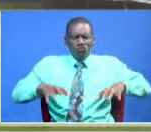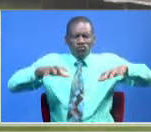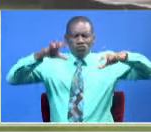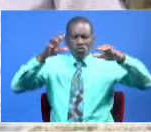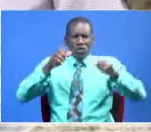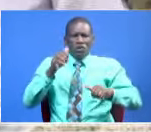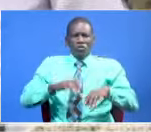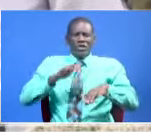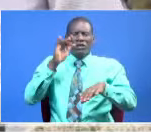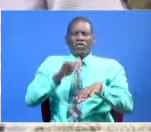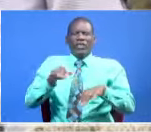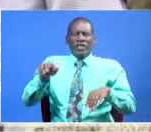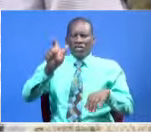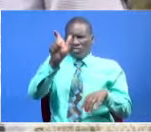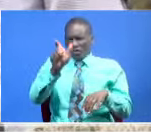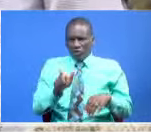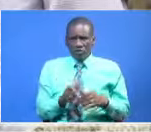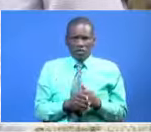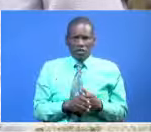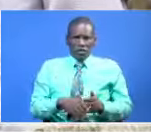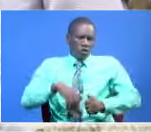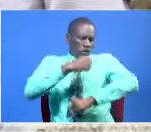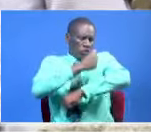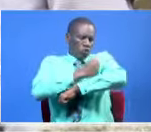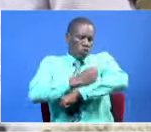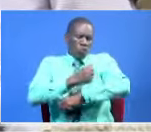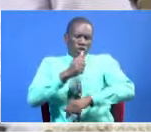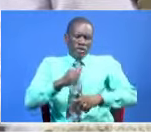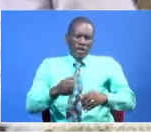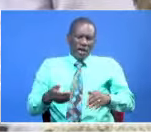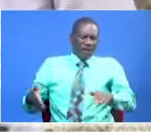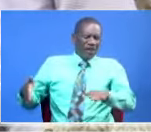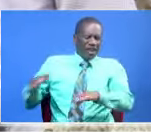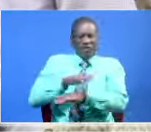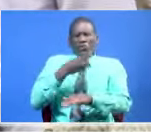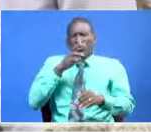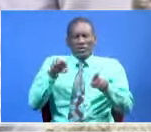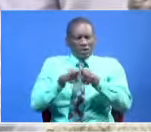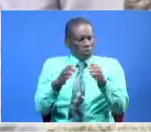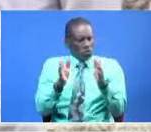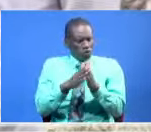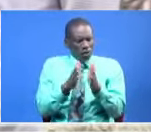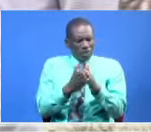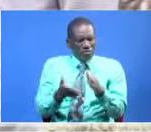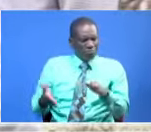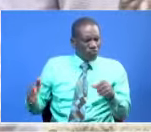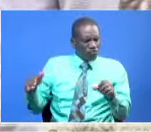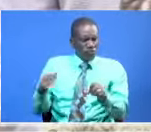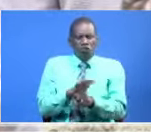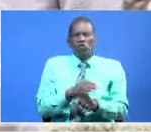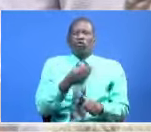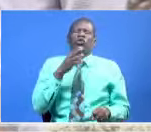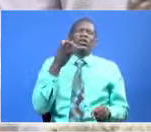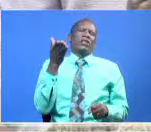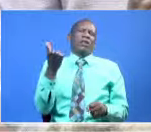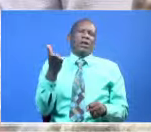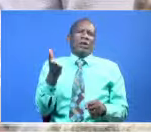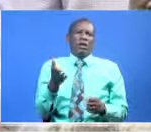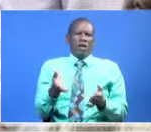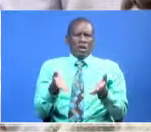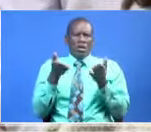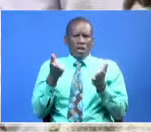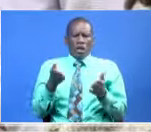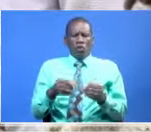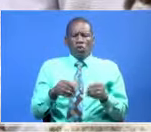rocked the region. Mashule ambao yako kwa maji hata vio ambao viko pale vimejaa maji. Kwa hivyo